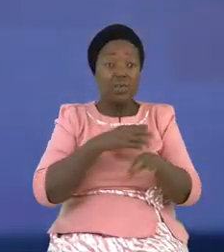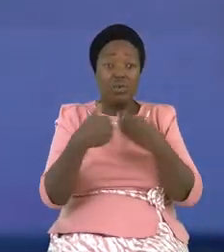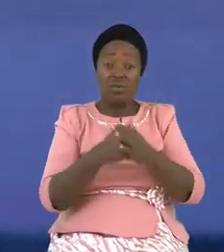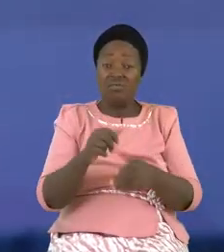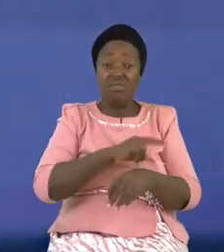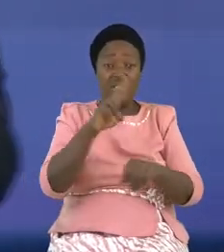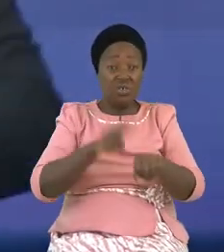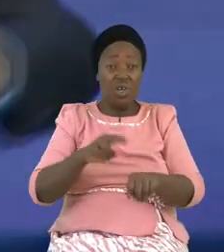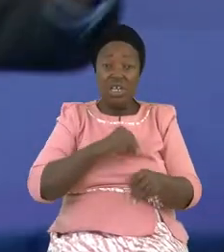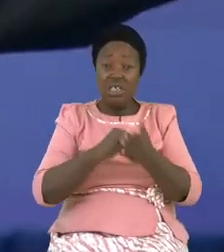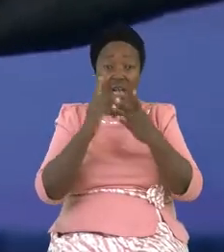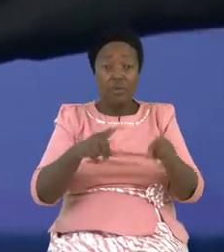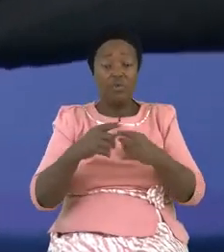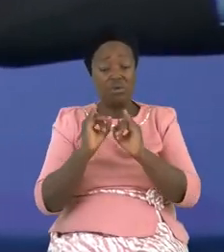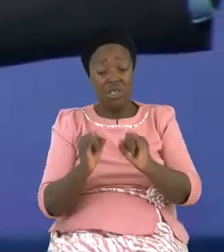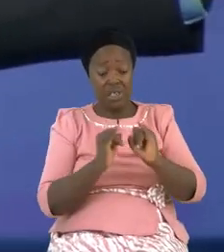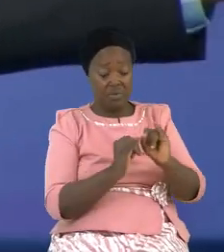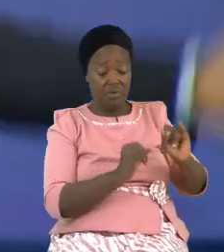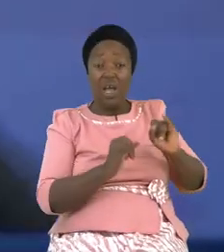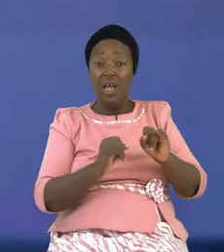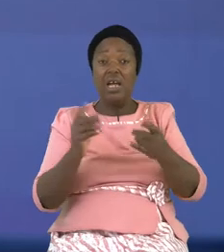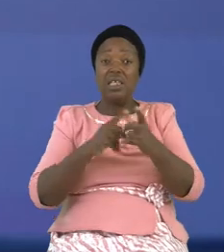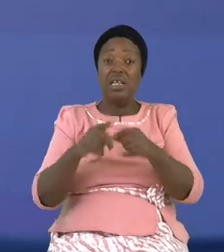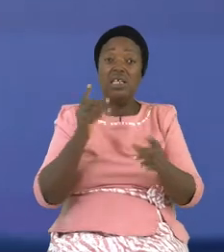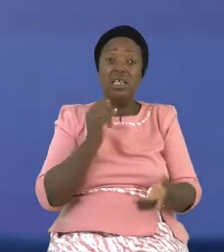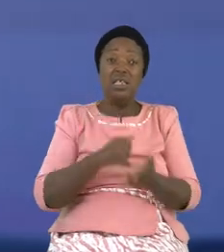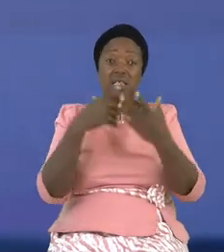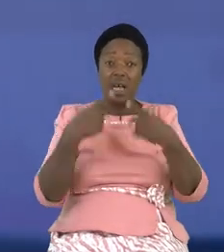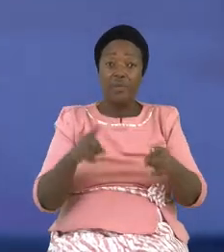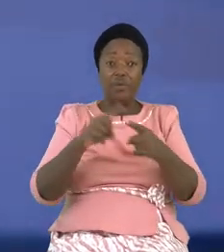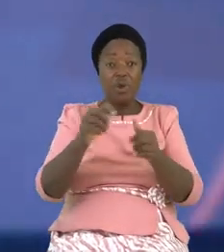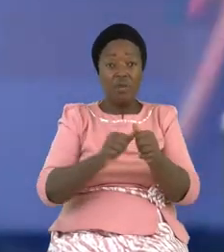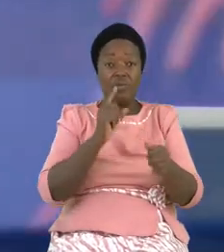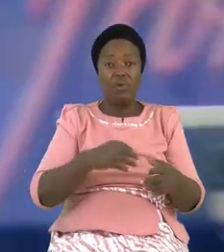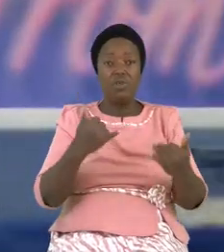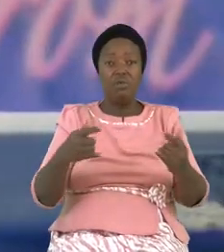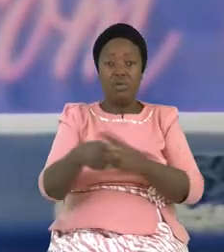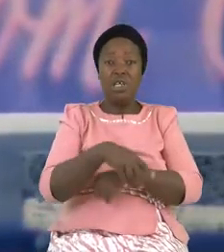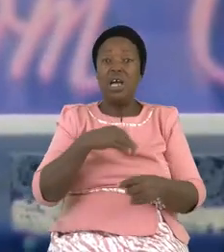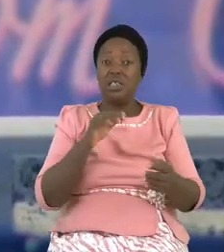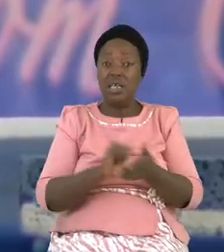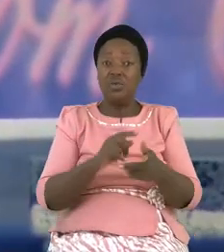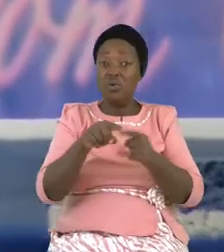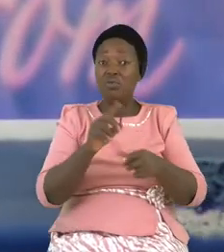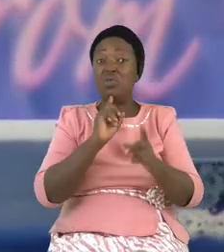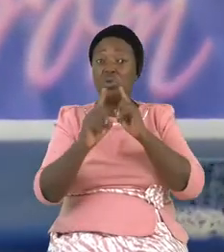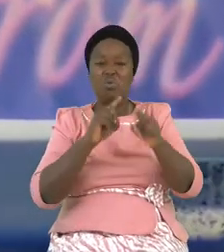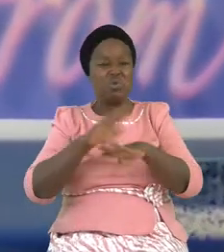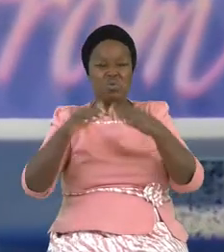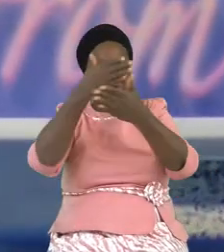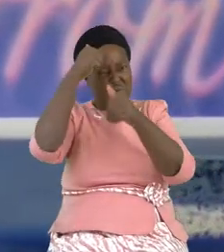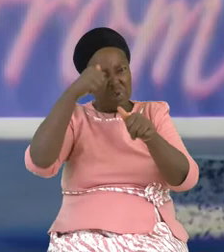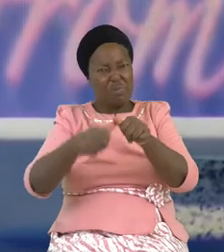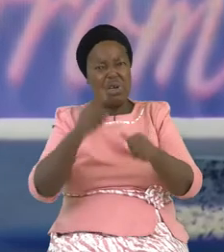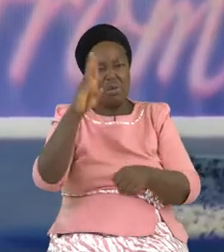world as individuals. It happens to everyone today that when we talk, we don't remember God. When we